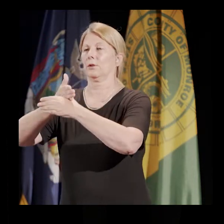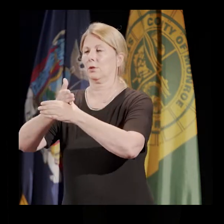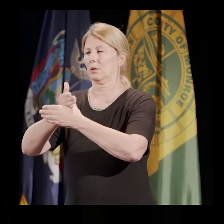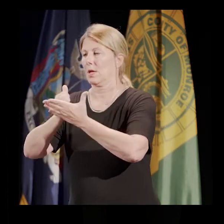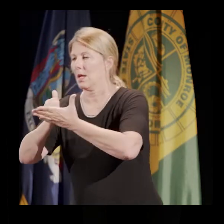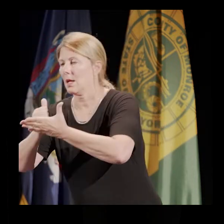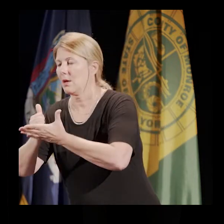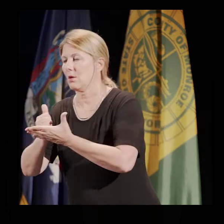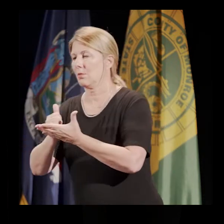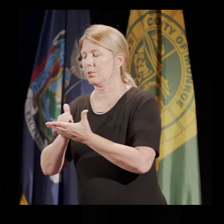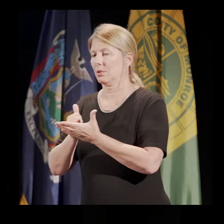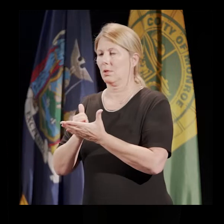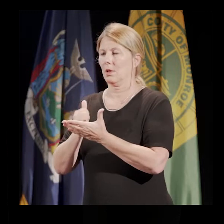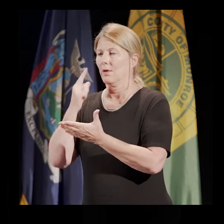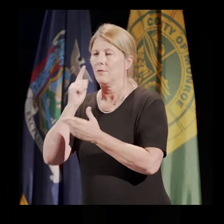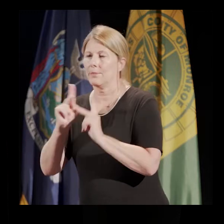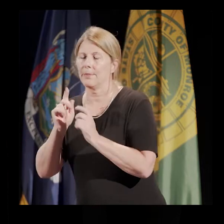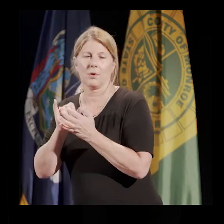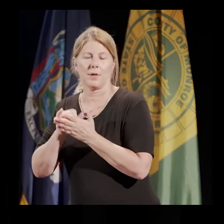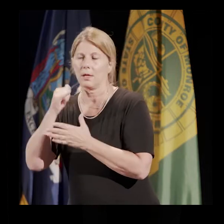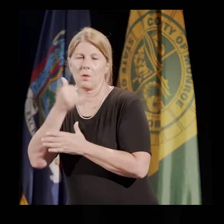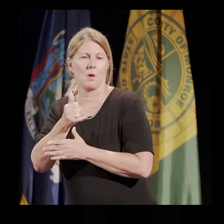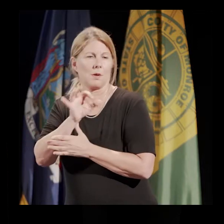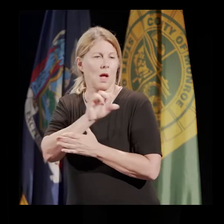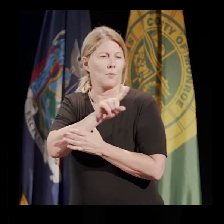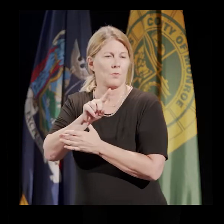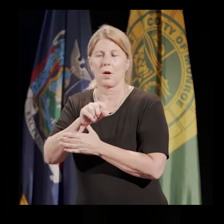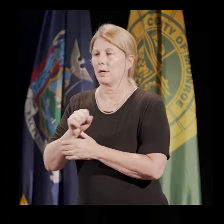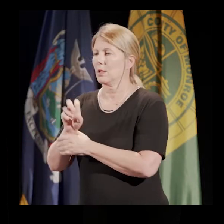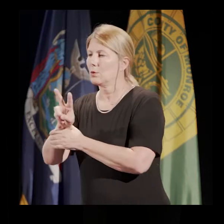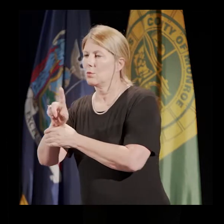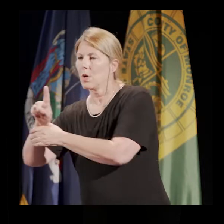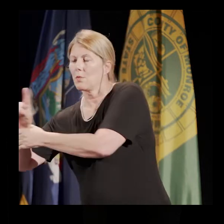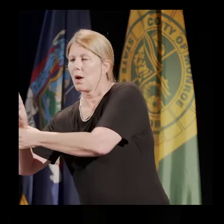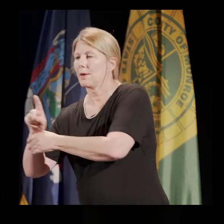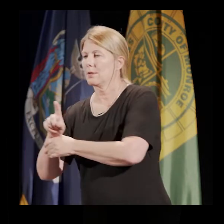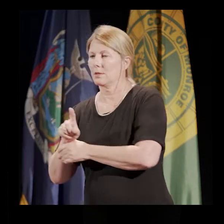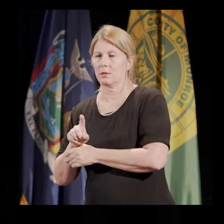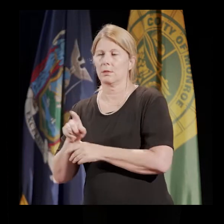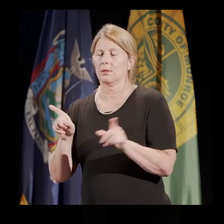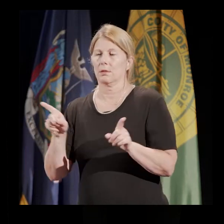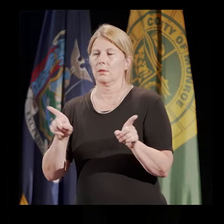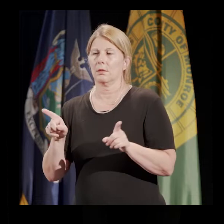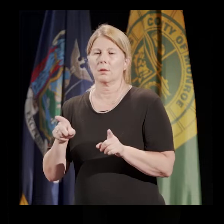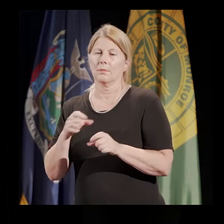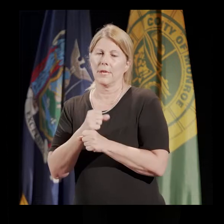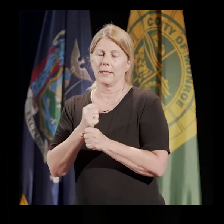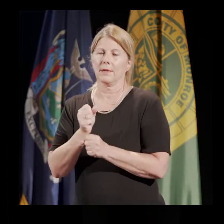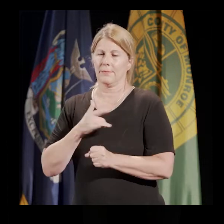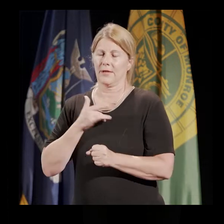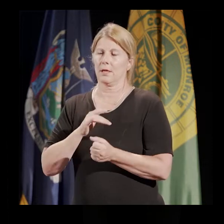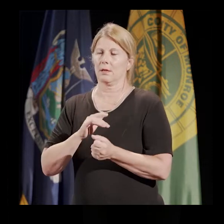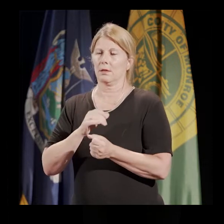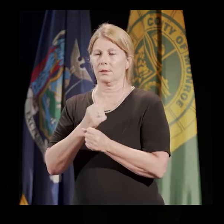services to those who call 911 or 211 for help. And Dr. Green is actively converting our centers into safe havens where